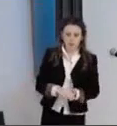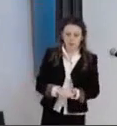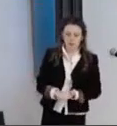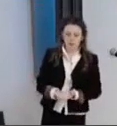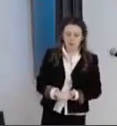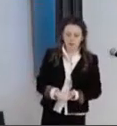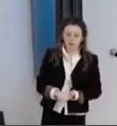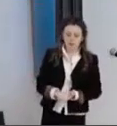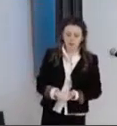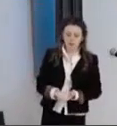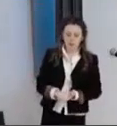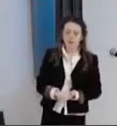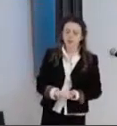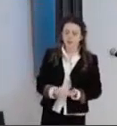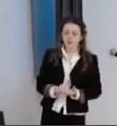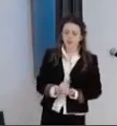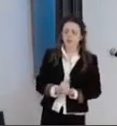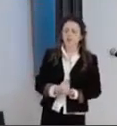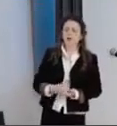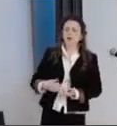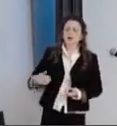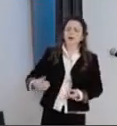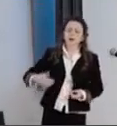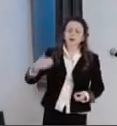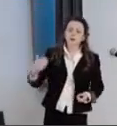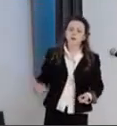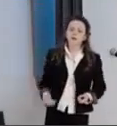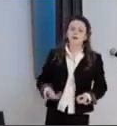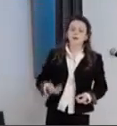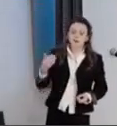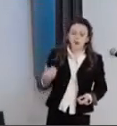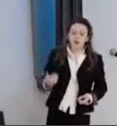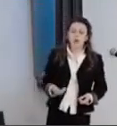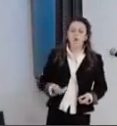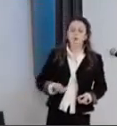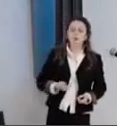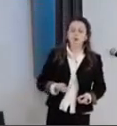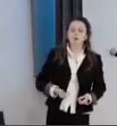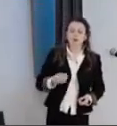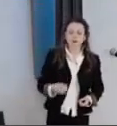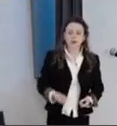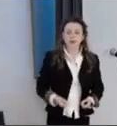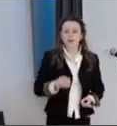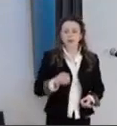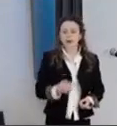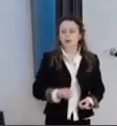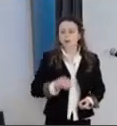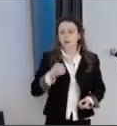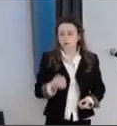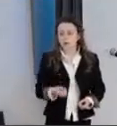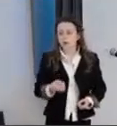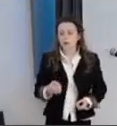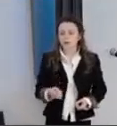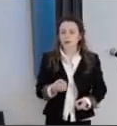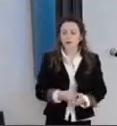on McQueen's fashion design. And here it is pointed out that this necklace, made for a collection that had a strong Gothic